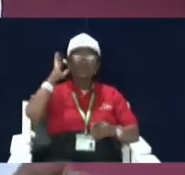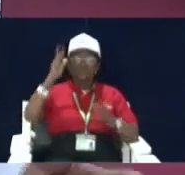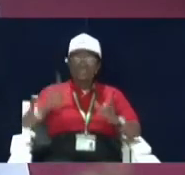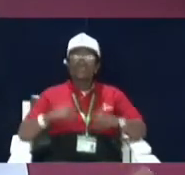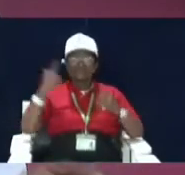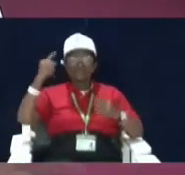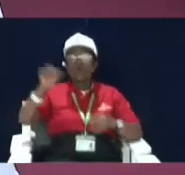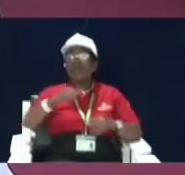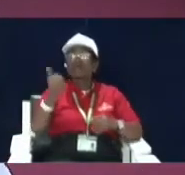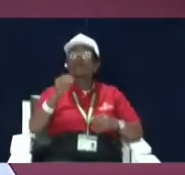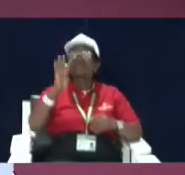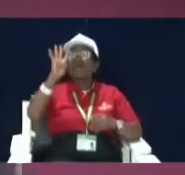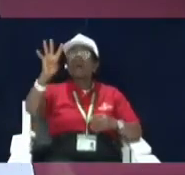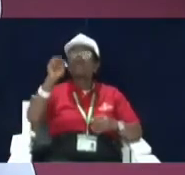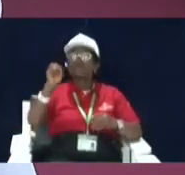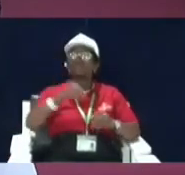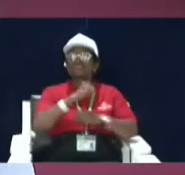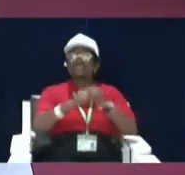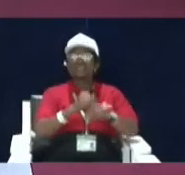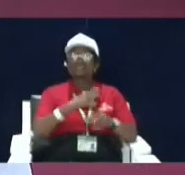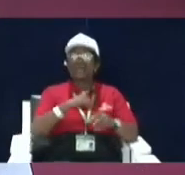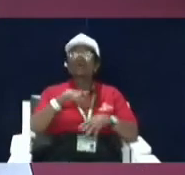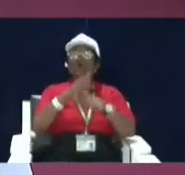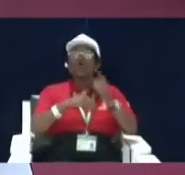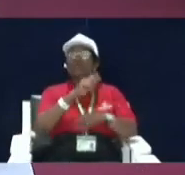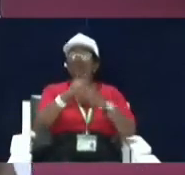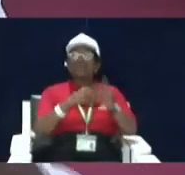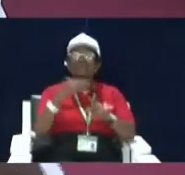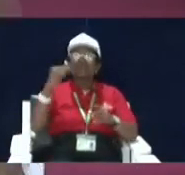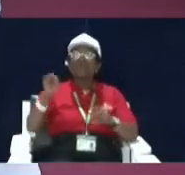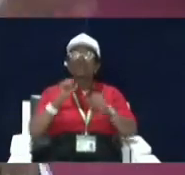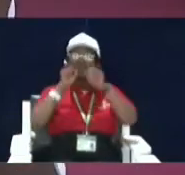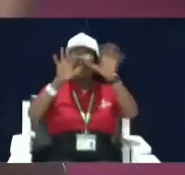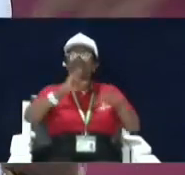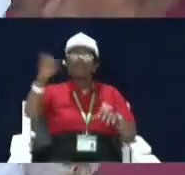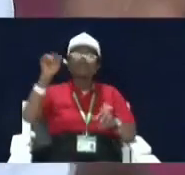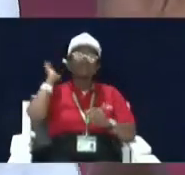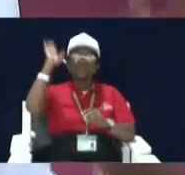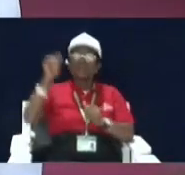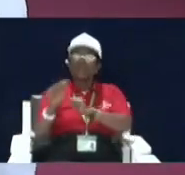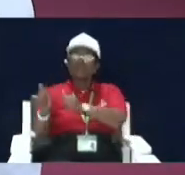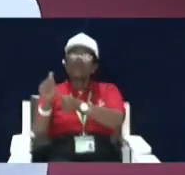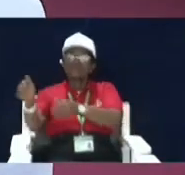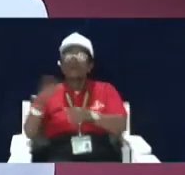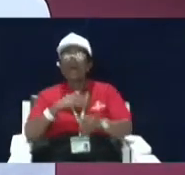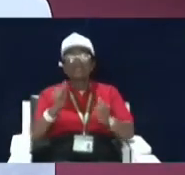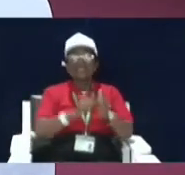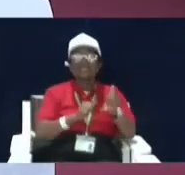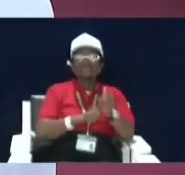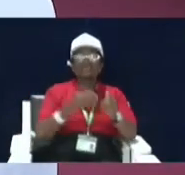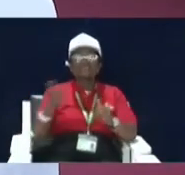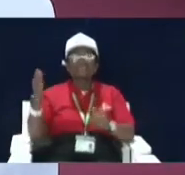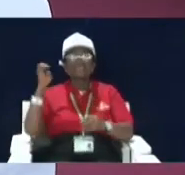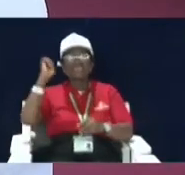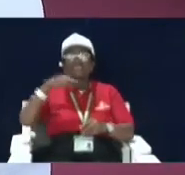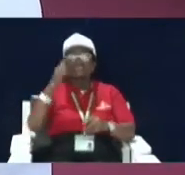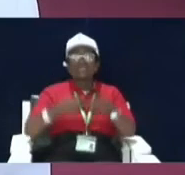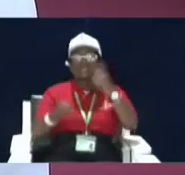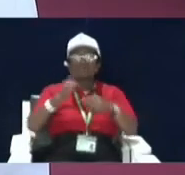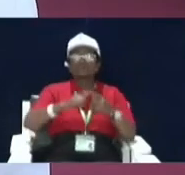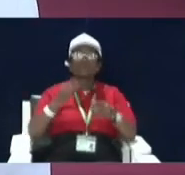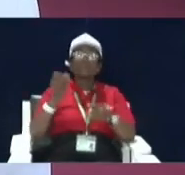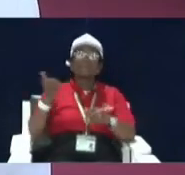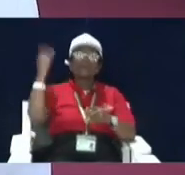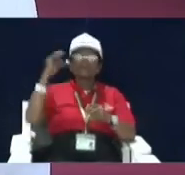And all manners of blessings will follow. And everything he said came to pass. He said, I've come to